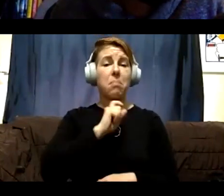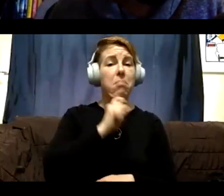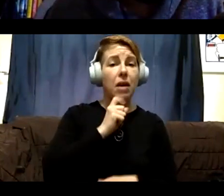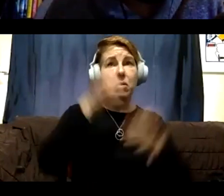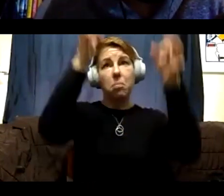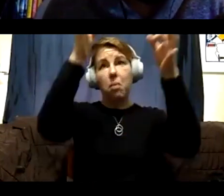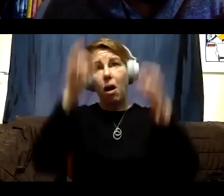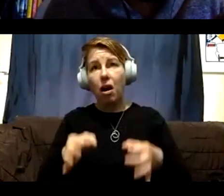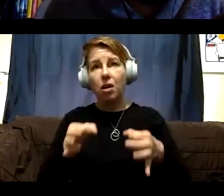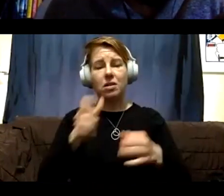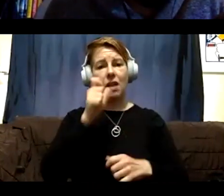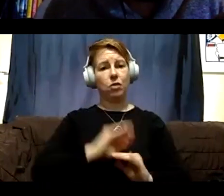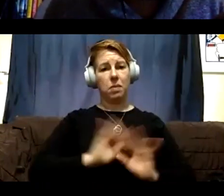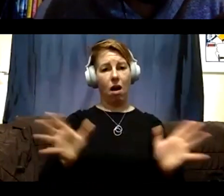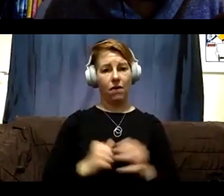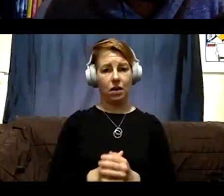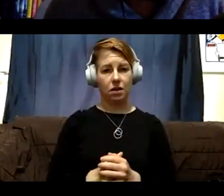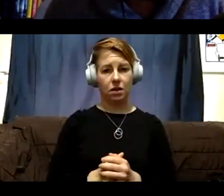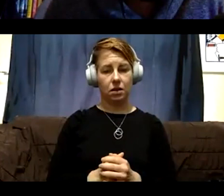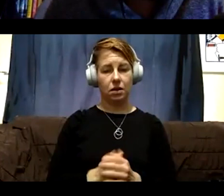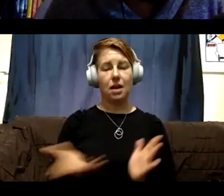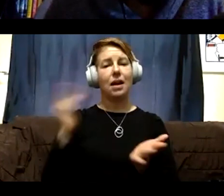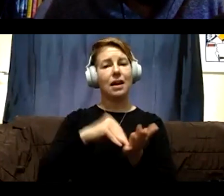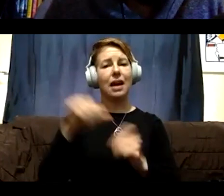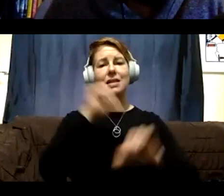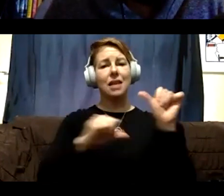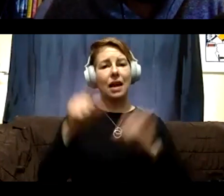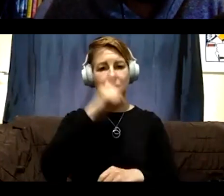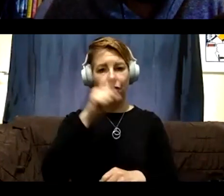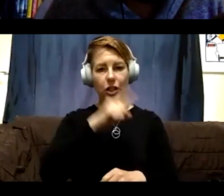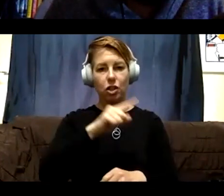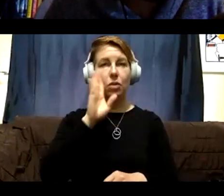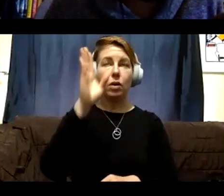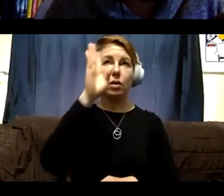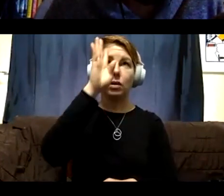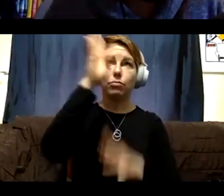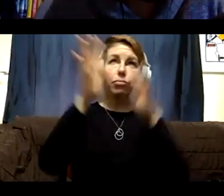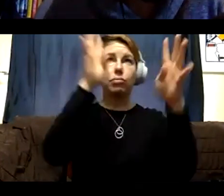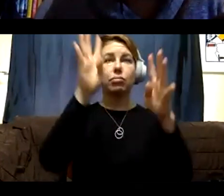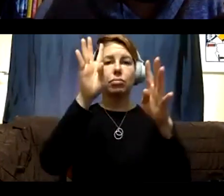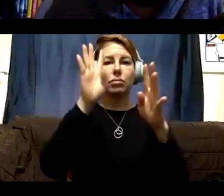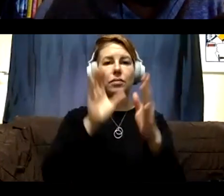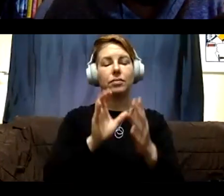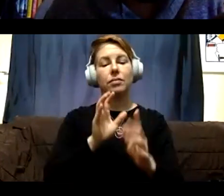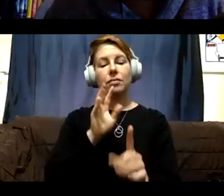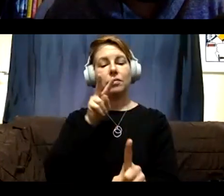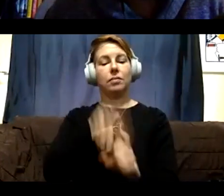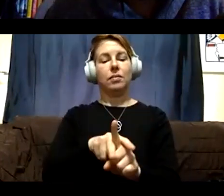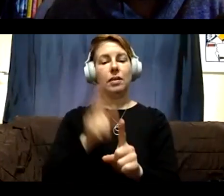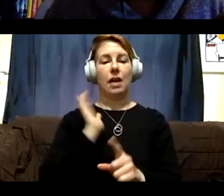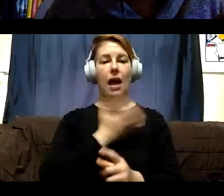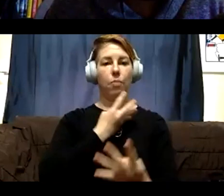again, science fiction allegorizes our prison. I should have said allegorizes our present,